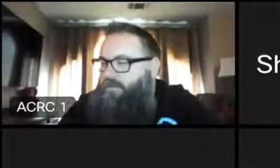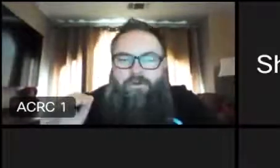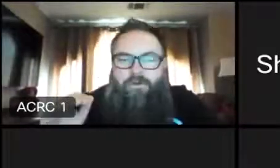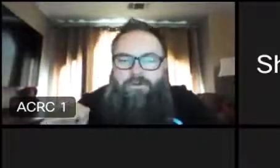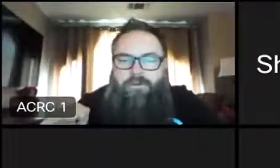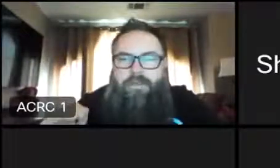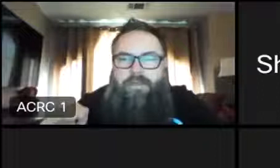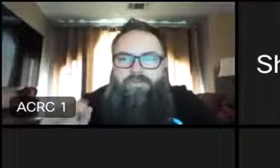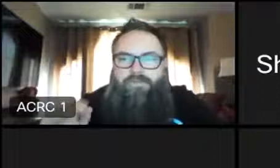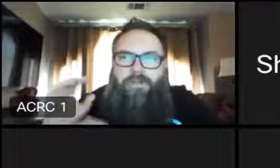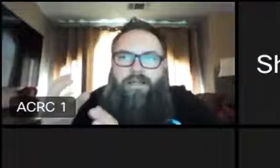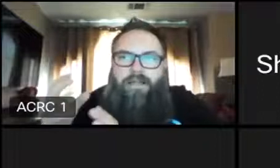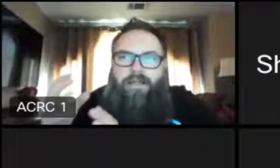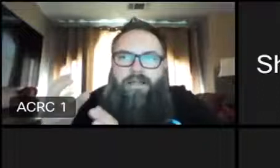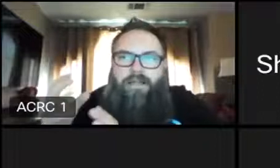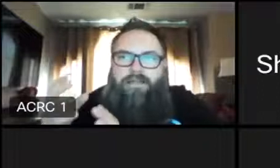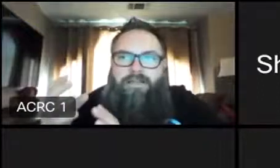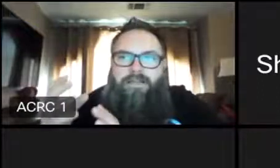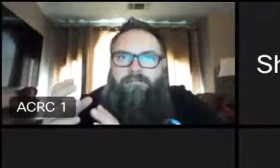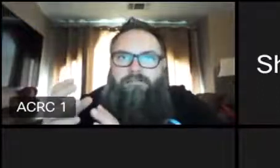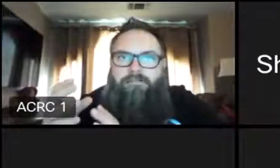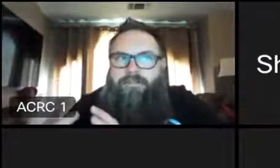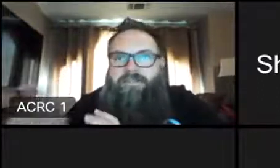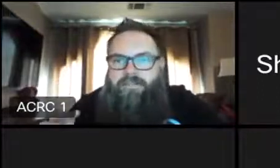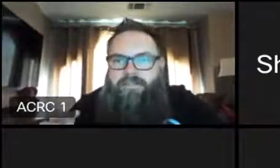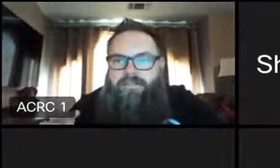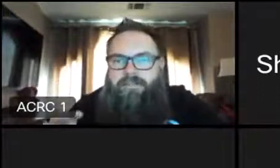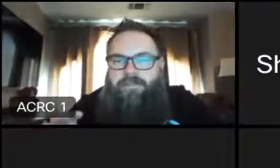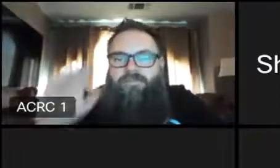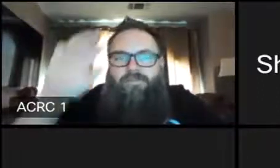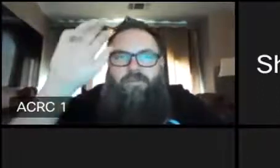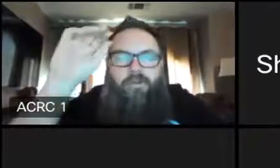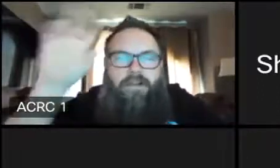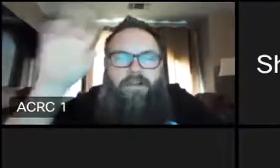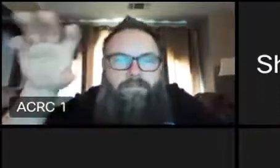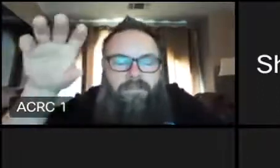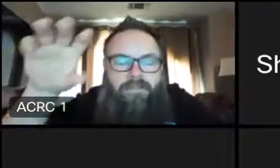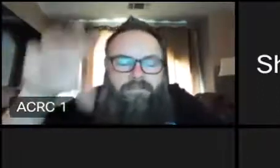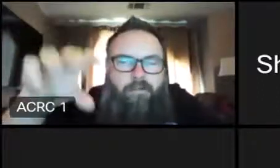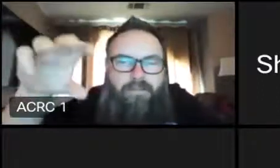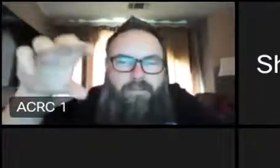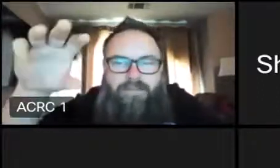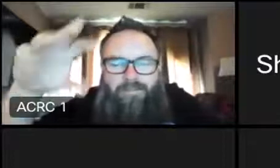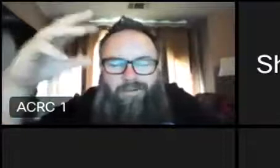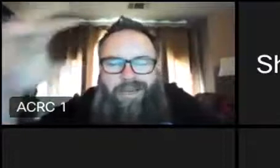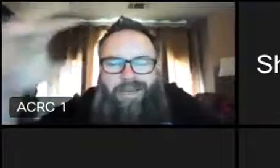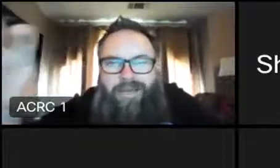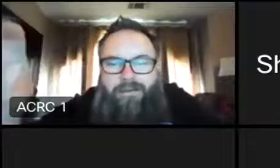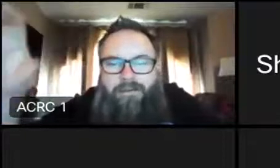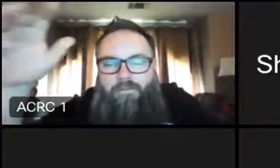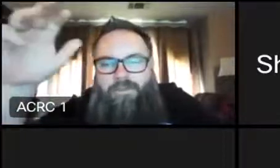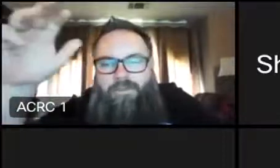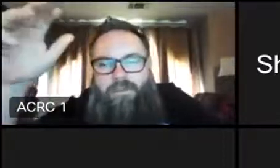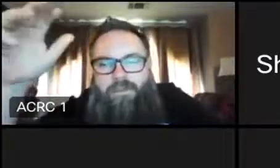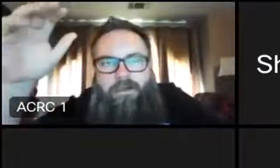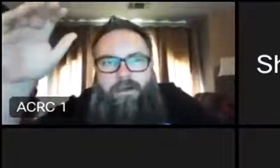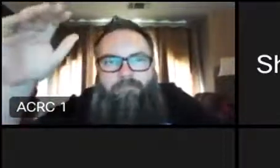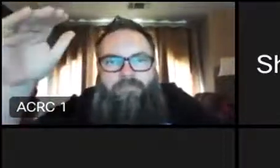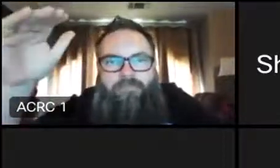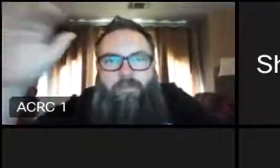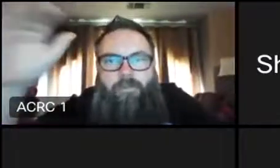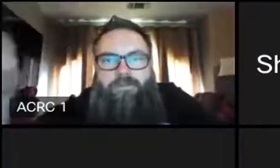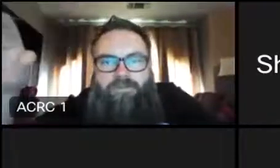the transition from alternative services, that really shows what the rules were for TDS previously, and then what you can do